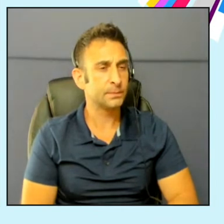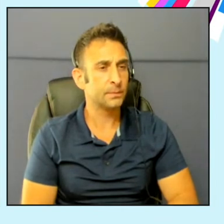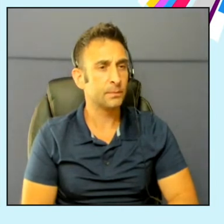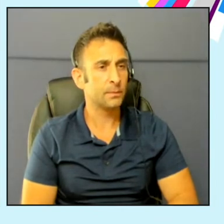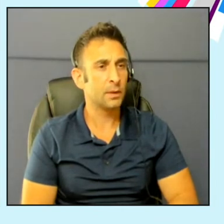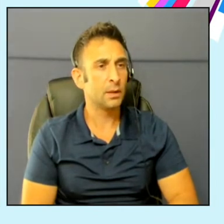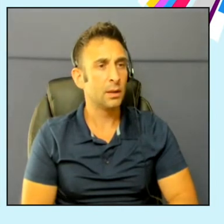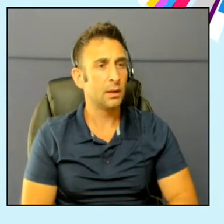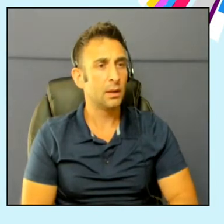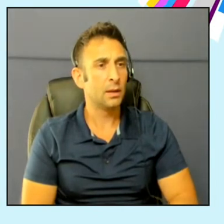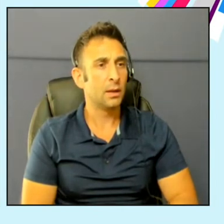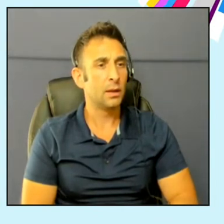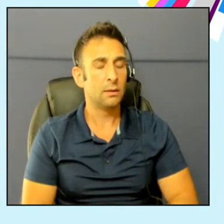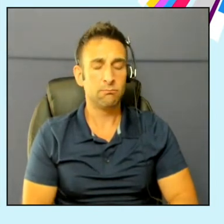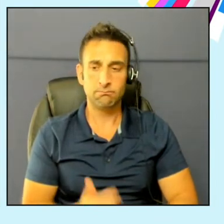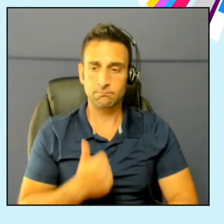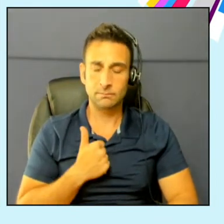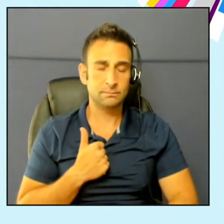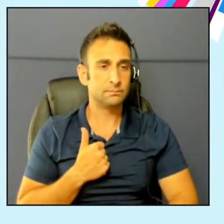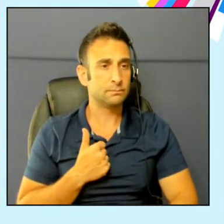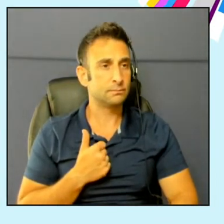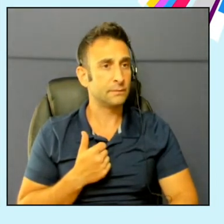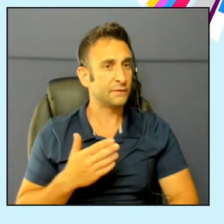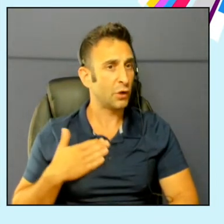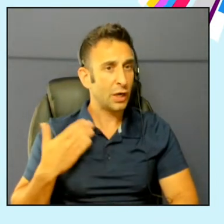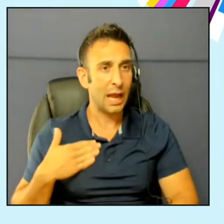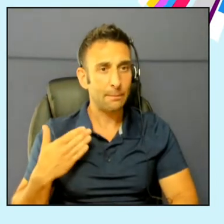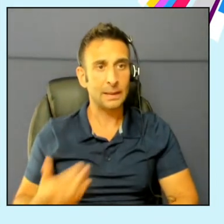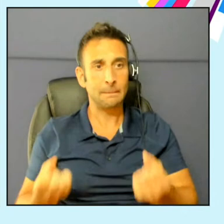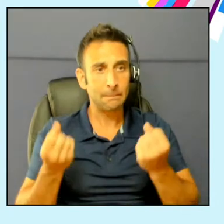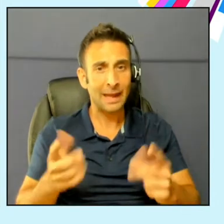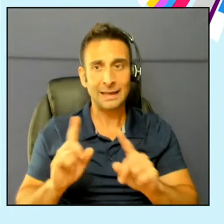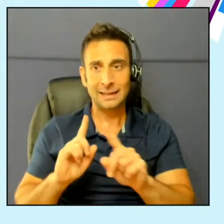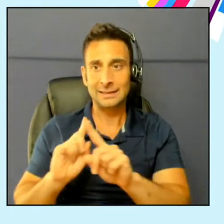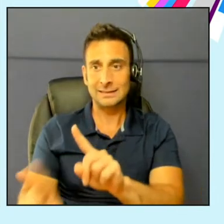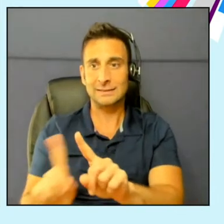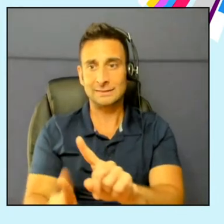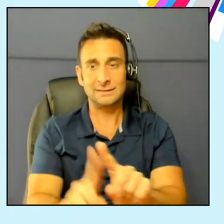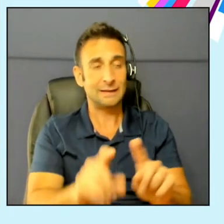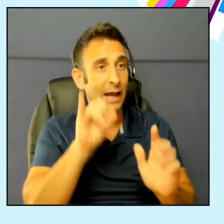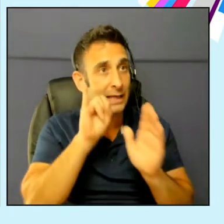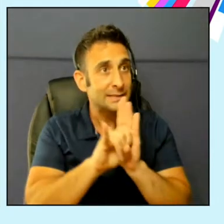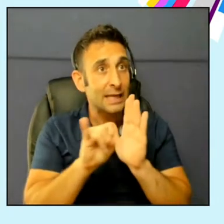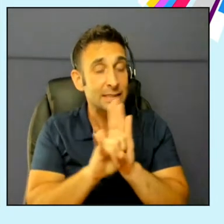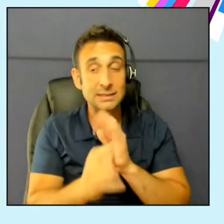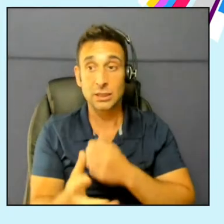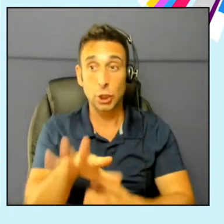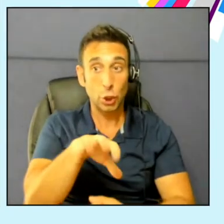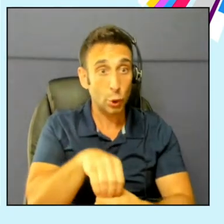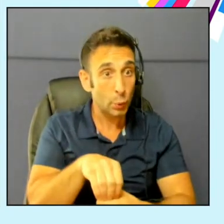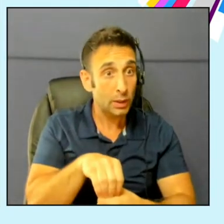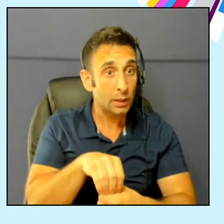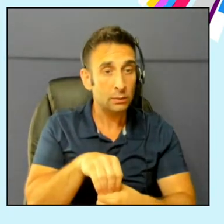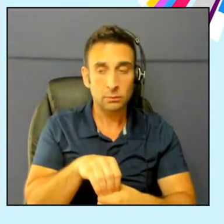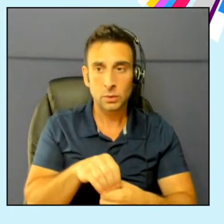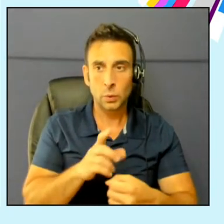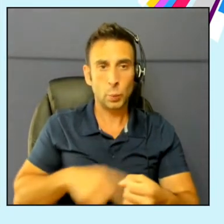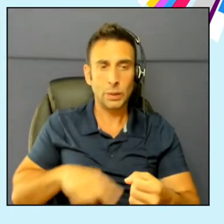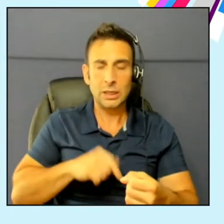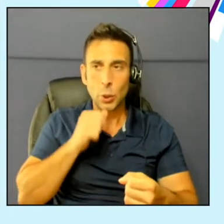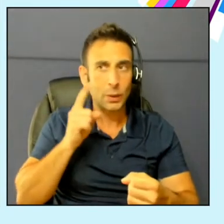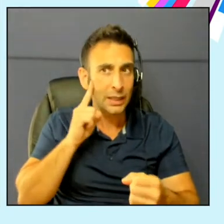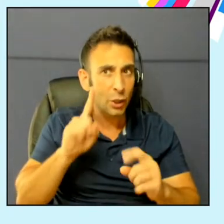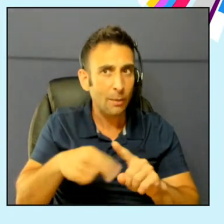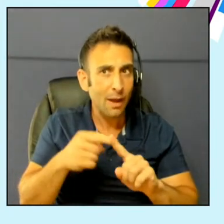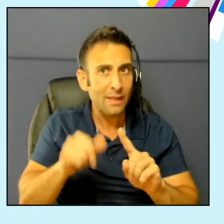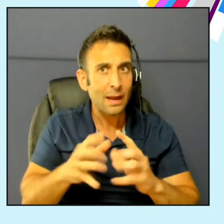I'm really happy that lots of the different identities that we hear about, including ones that we don't hear about as much, are showing up